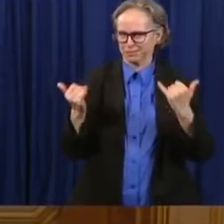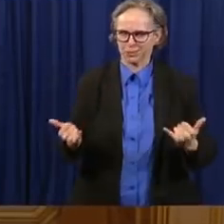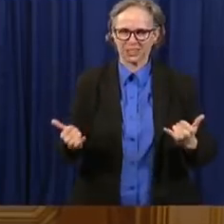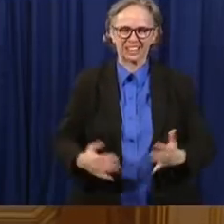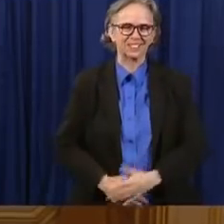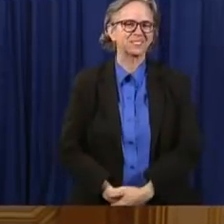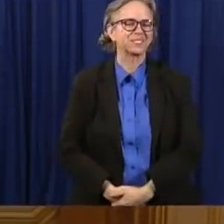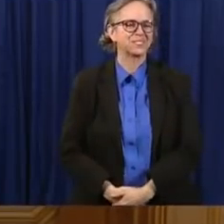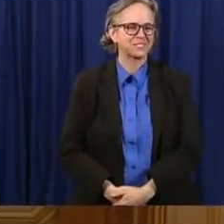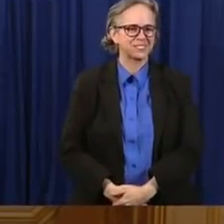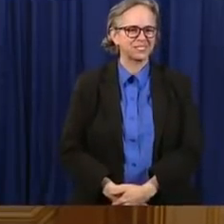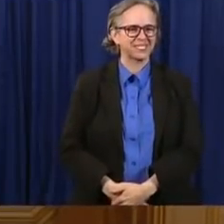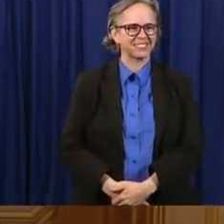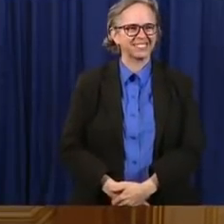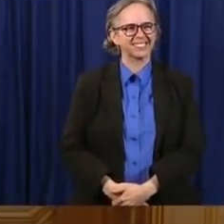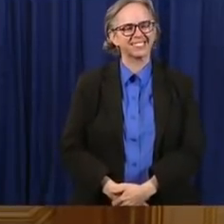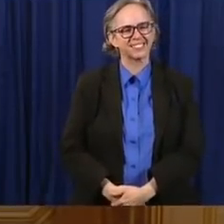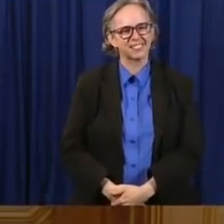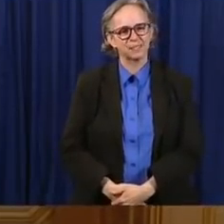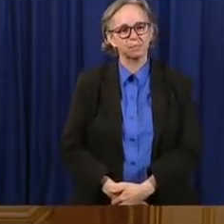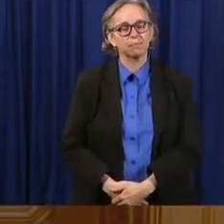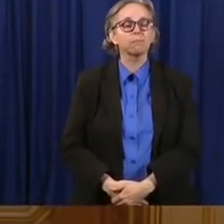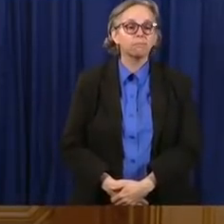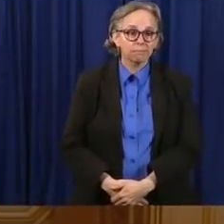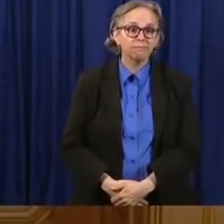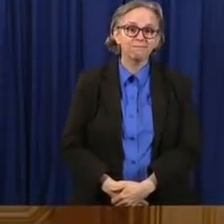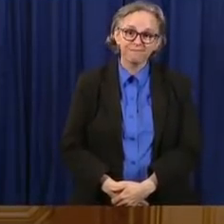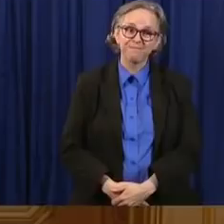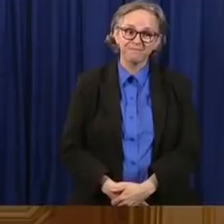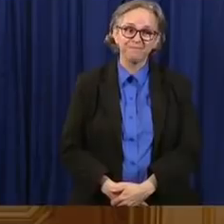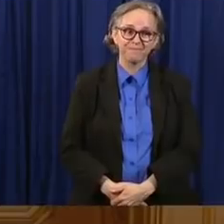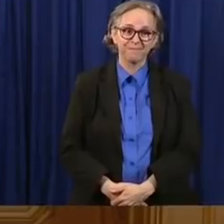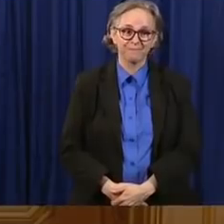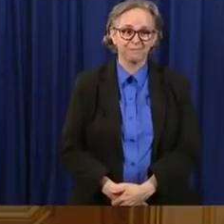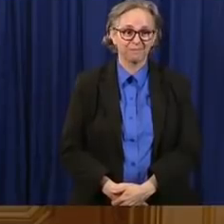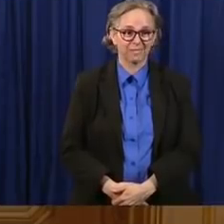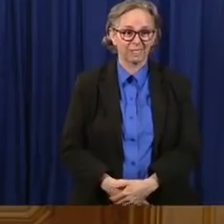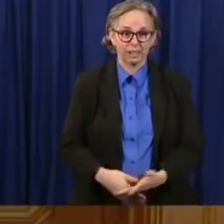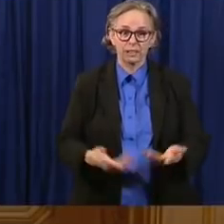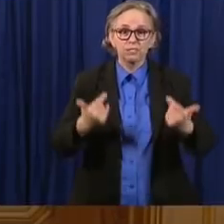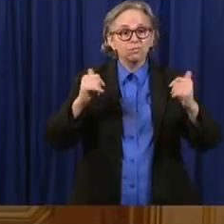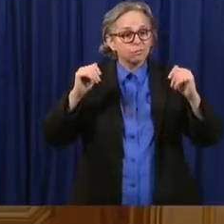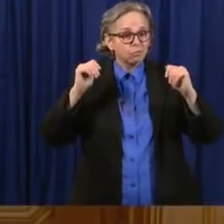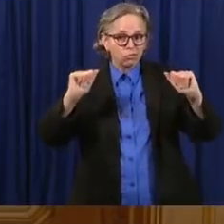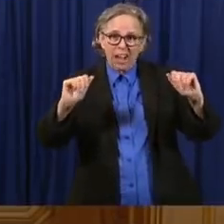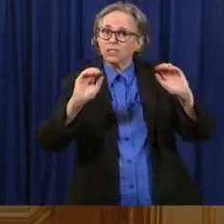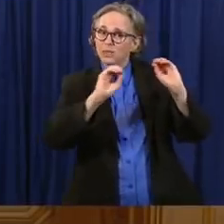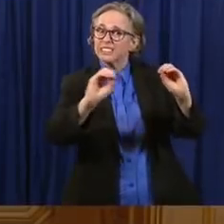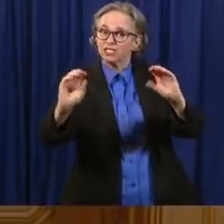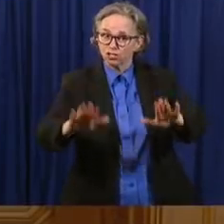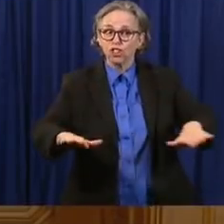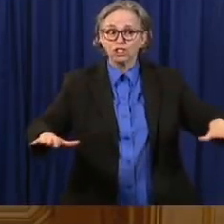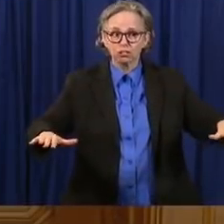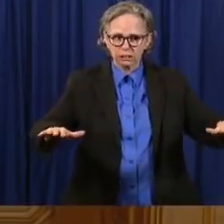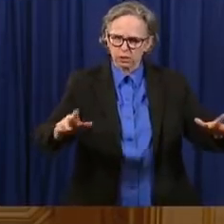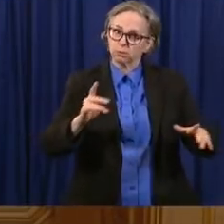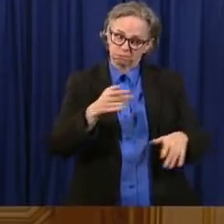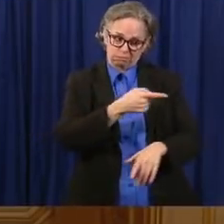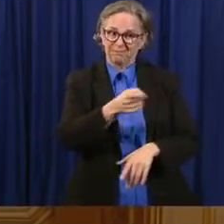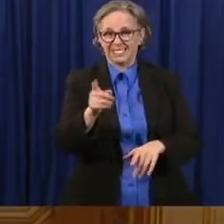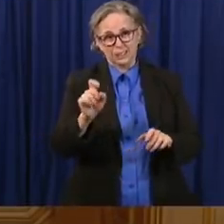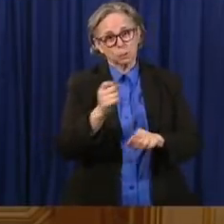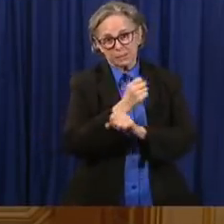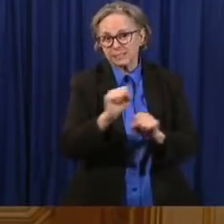And I thought what would be good is, because we're trying to teach our children to be safe as well, I